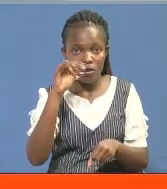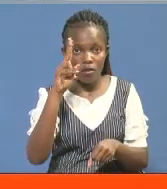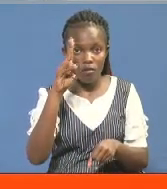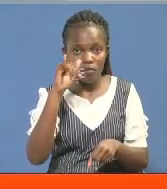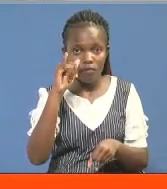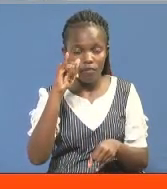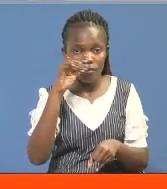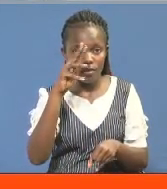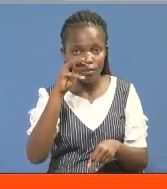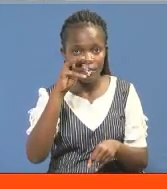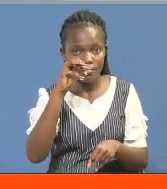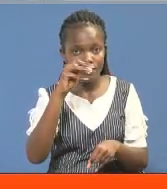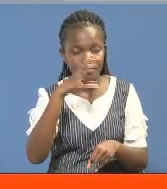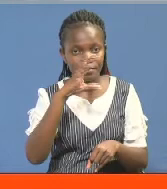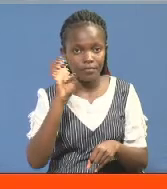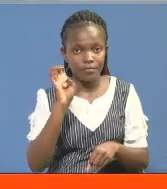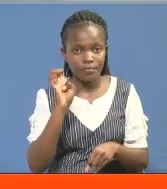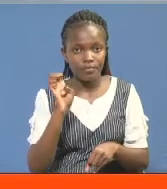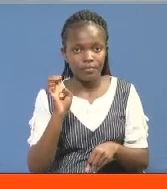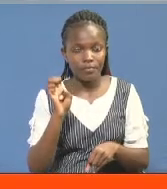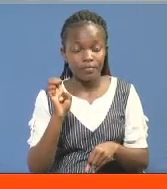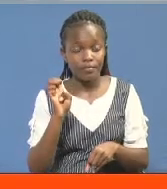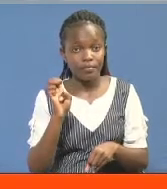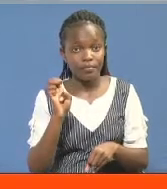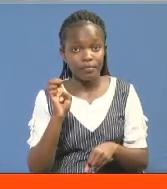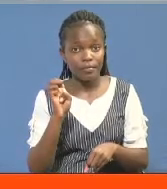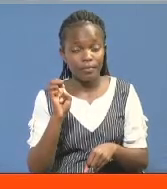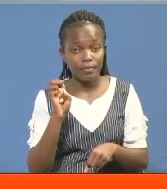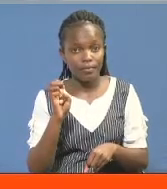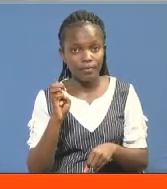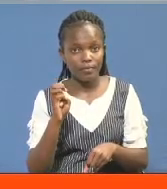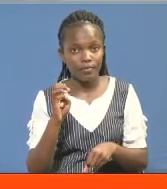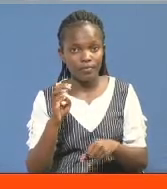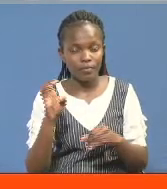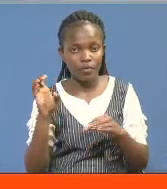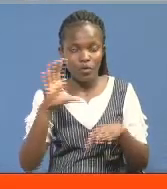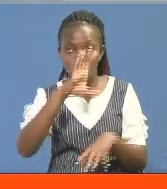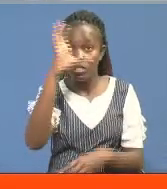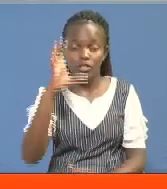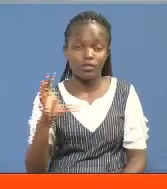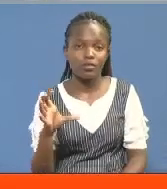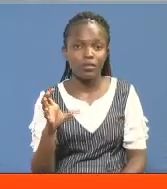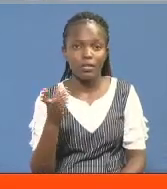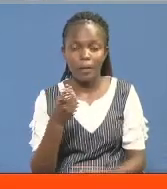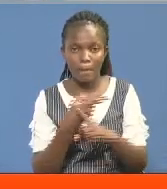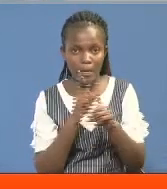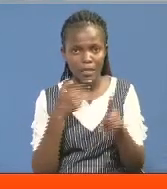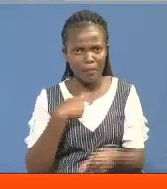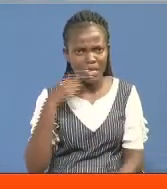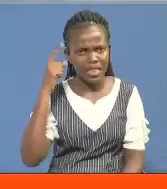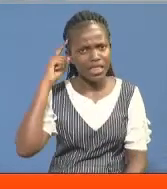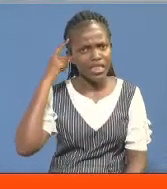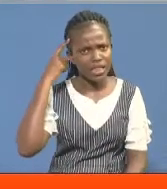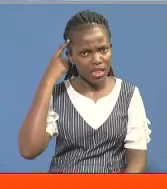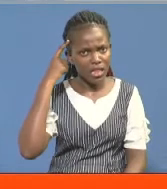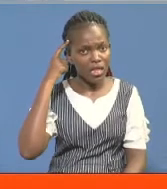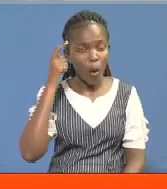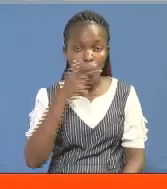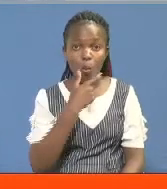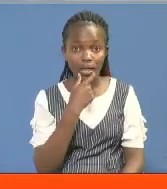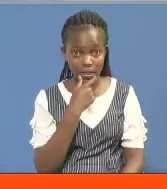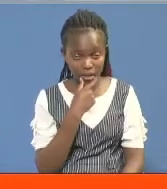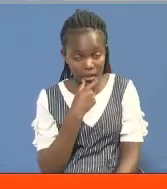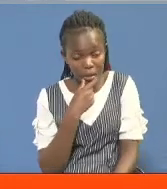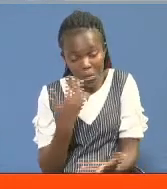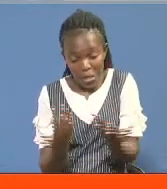that these leaders are going then to persuade their constituencies. But I think they might be shocked, because at the end